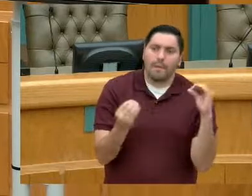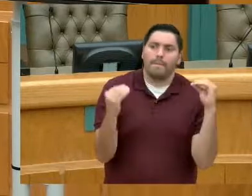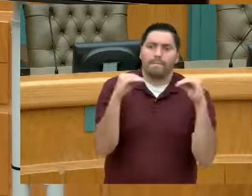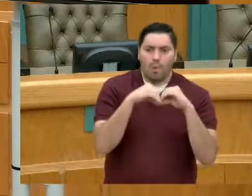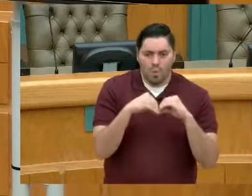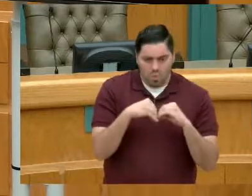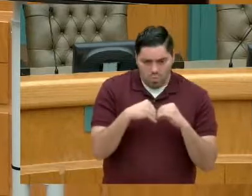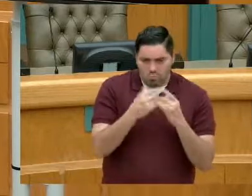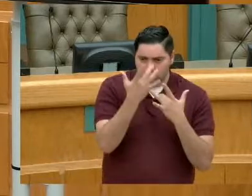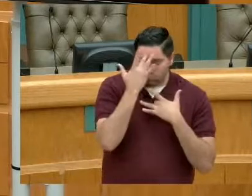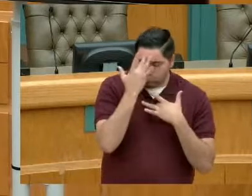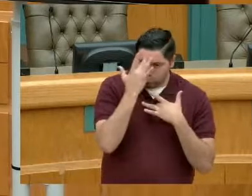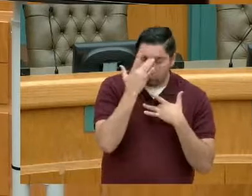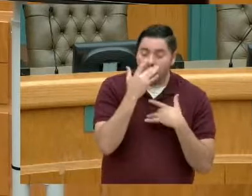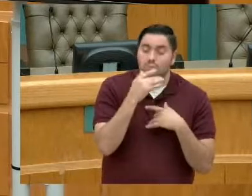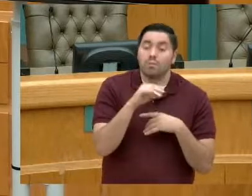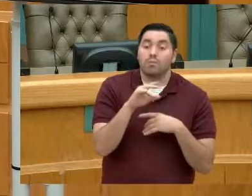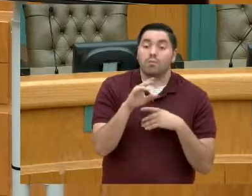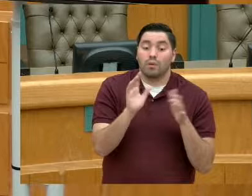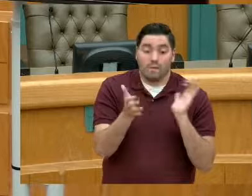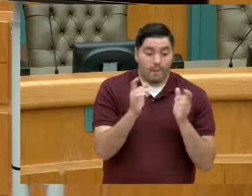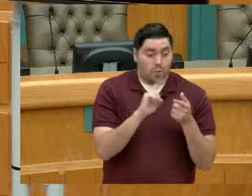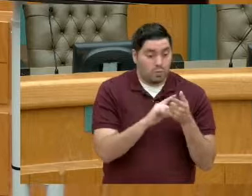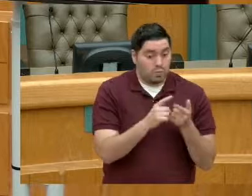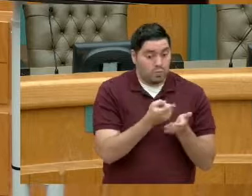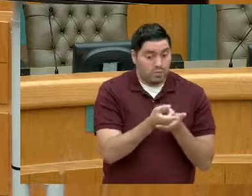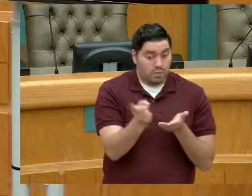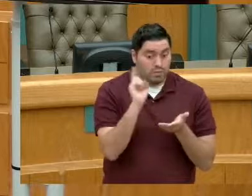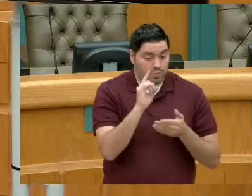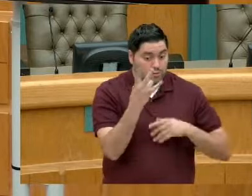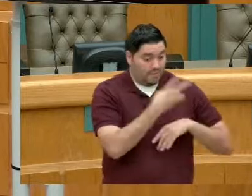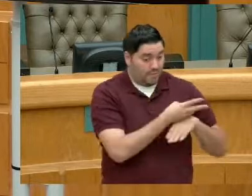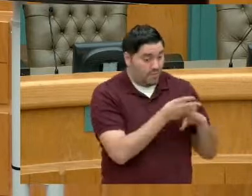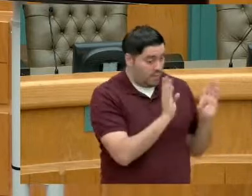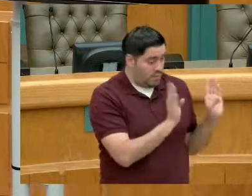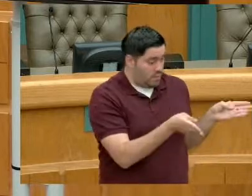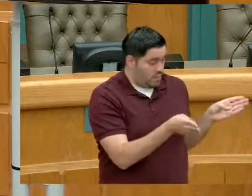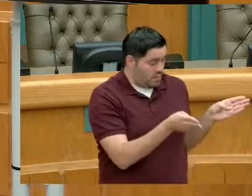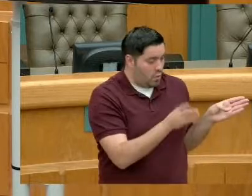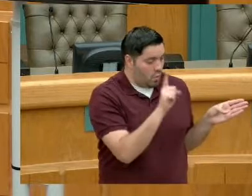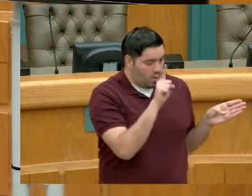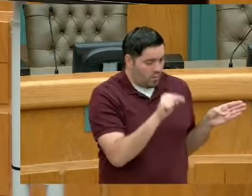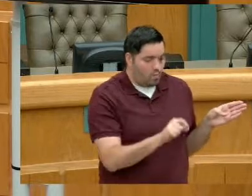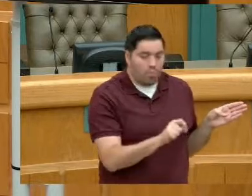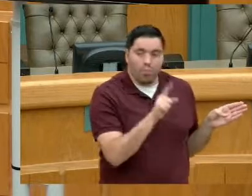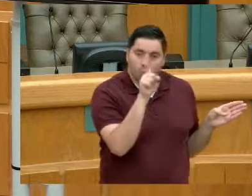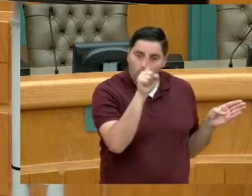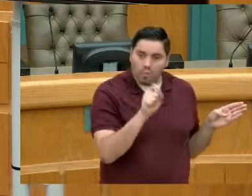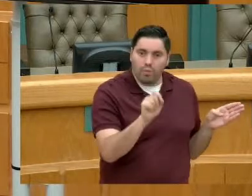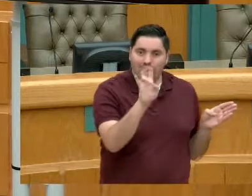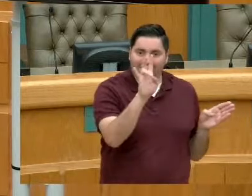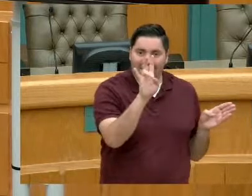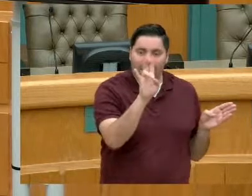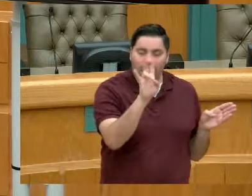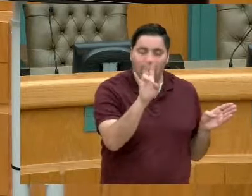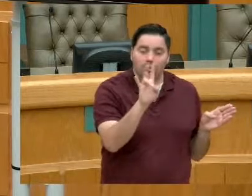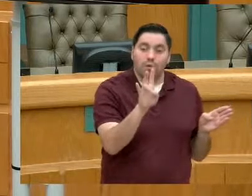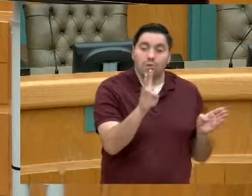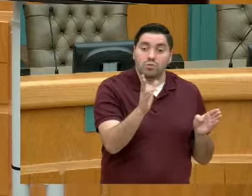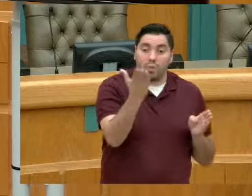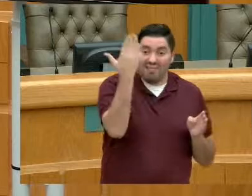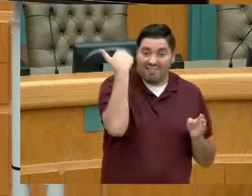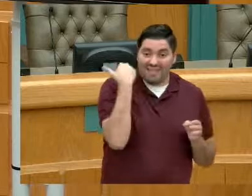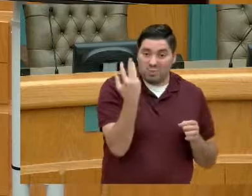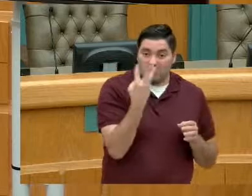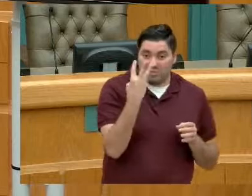the 7-day average from a week ago, when we look at the last 7 days, was 1.7. So last Wednesday, we were talking